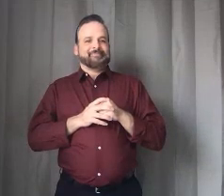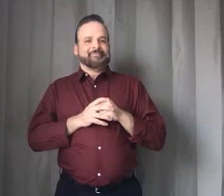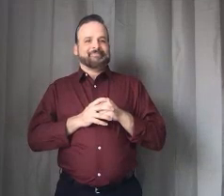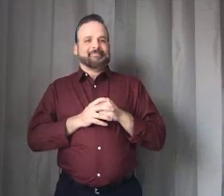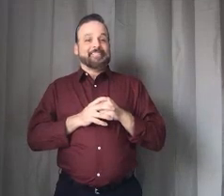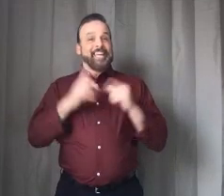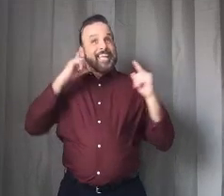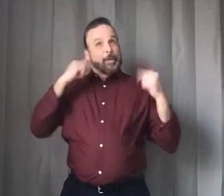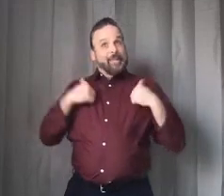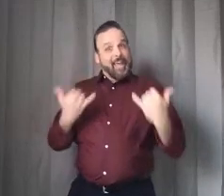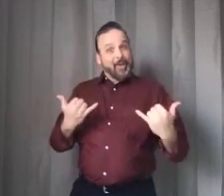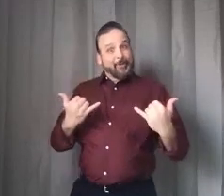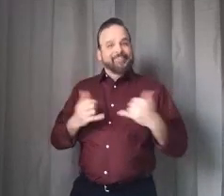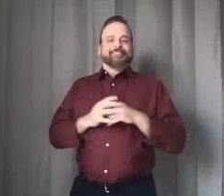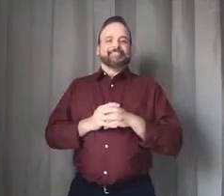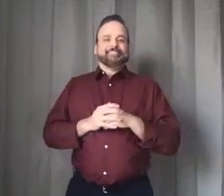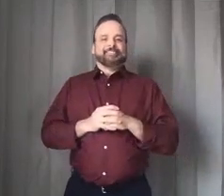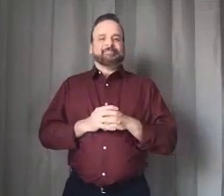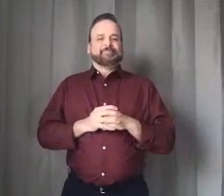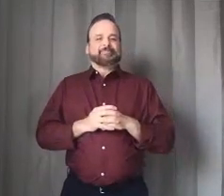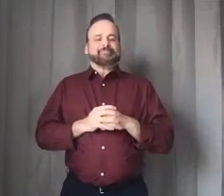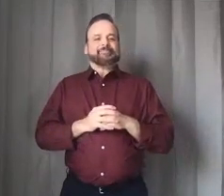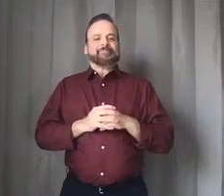Can you hear me now?